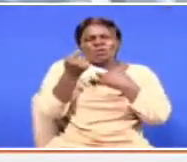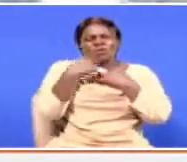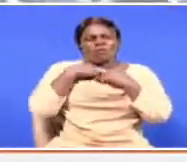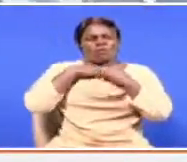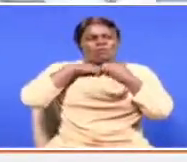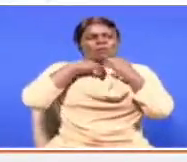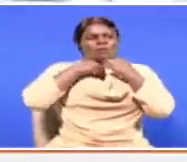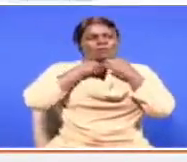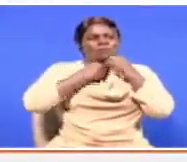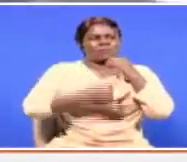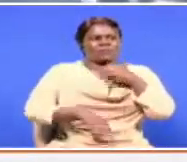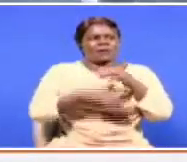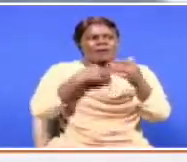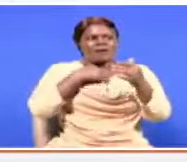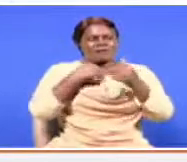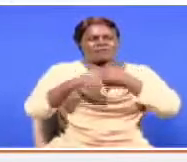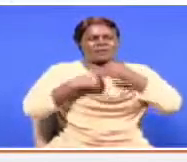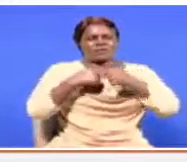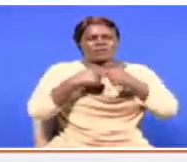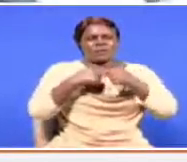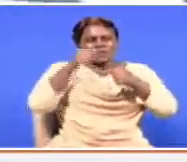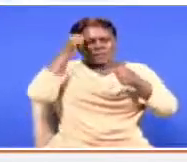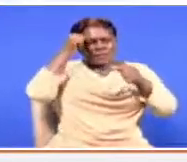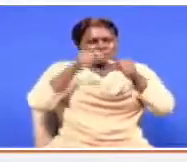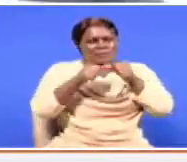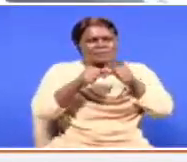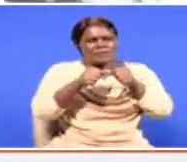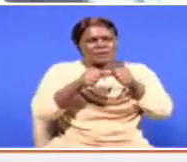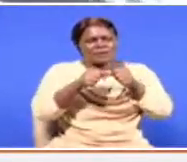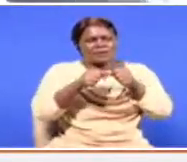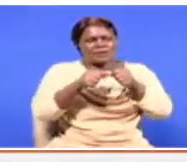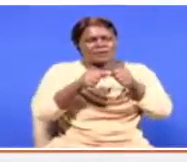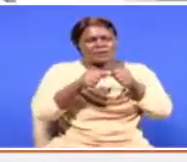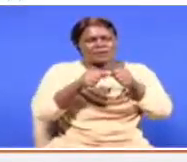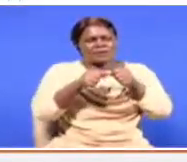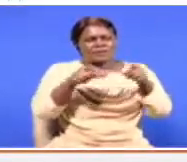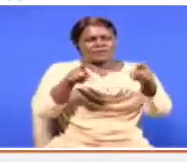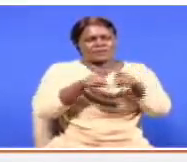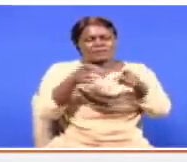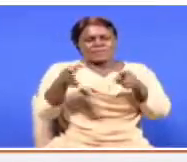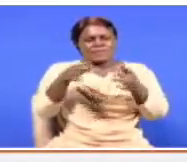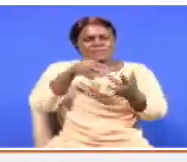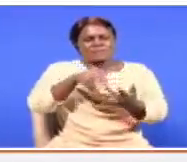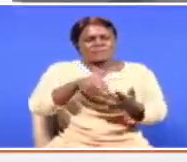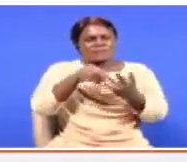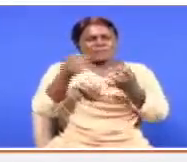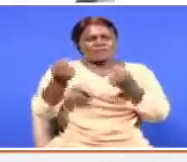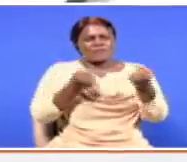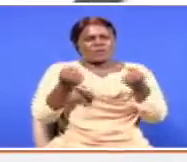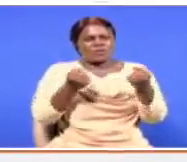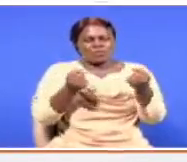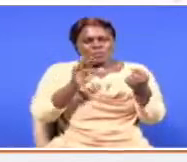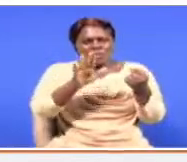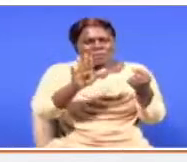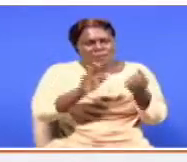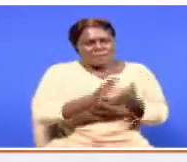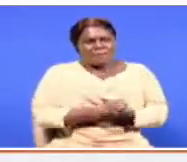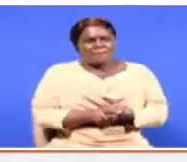then you have this Axios here. Remember, the prices of fuel have gone up, and this particular vehicle will be very efficient for you.